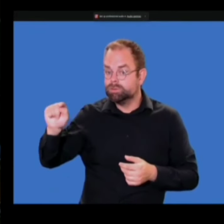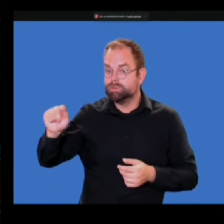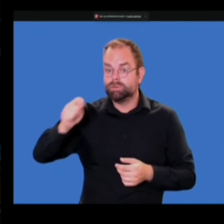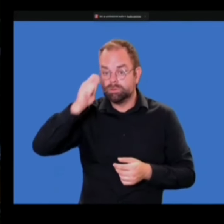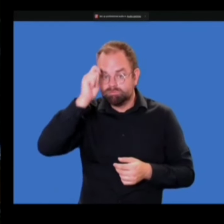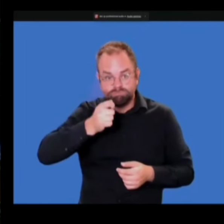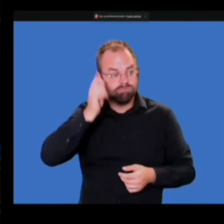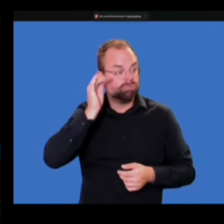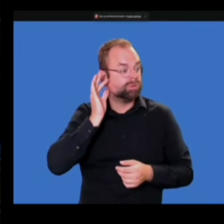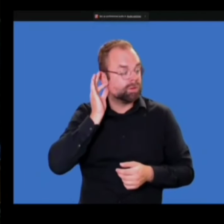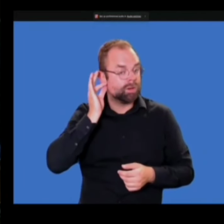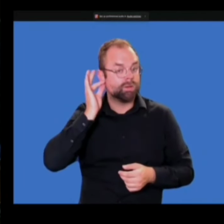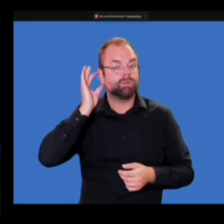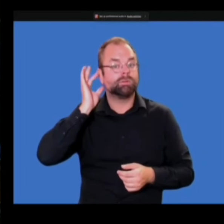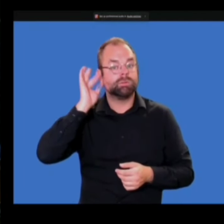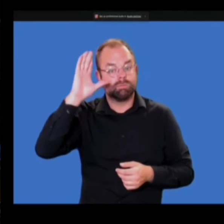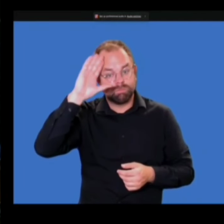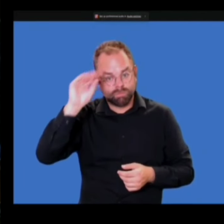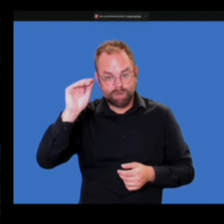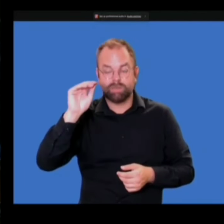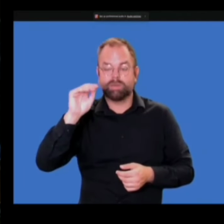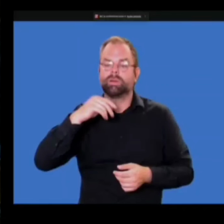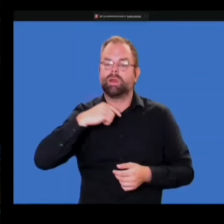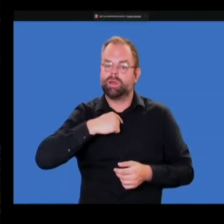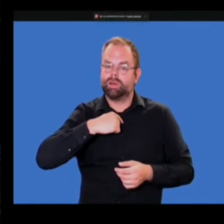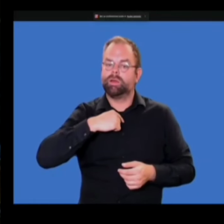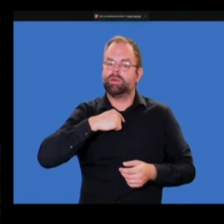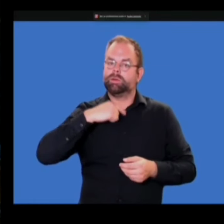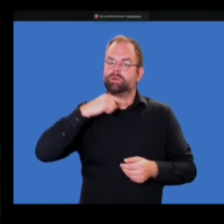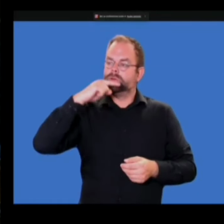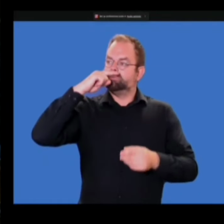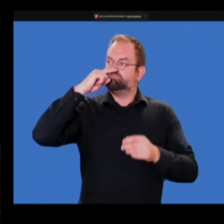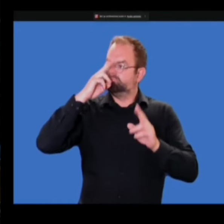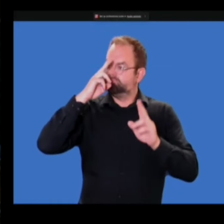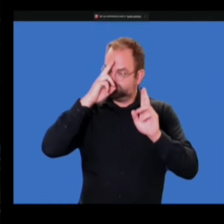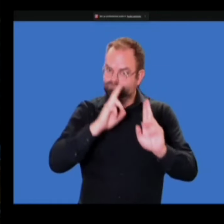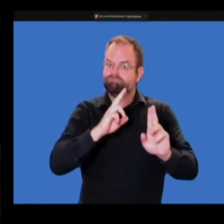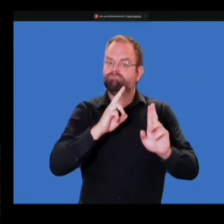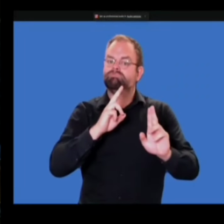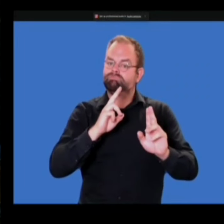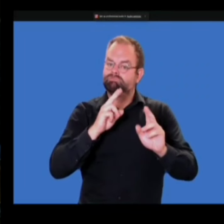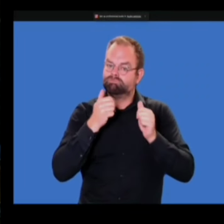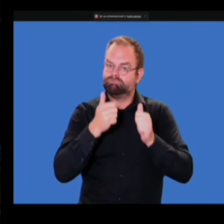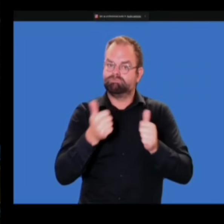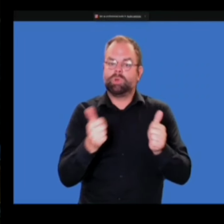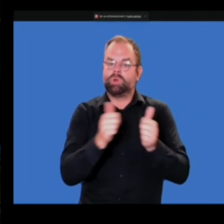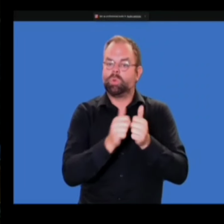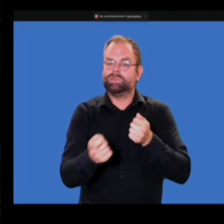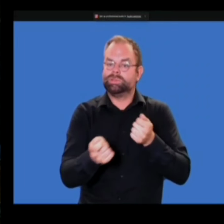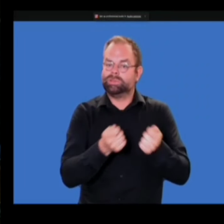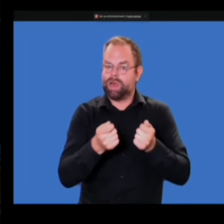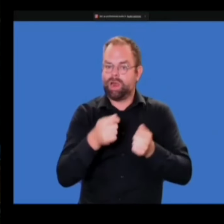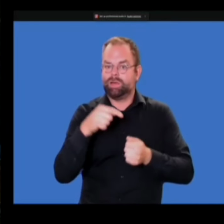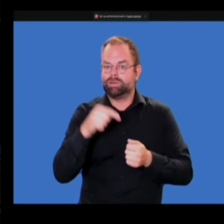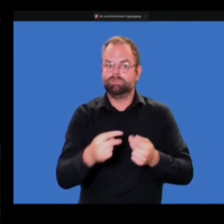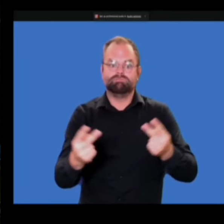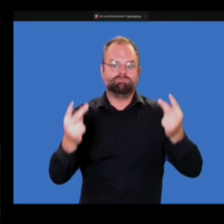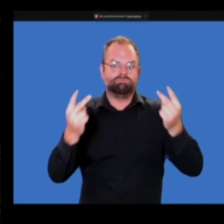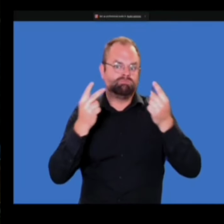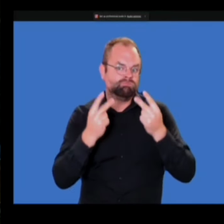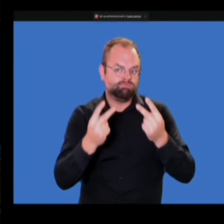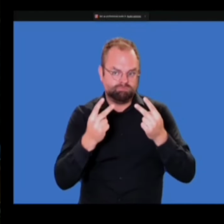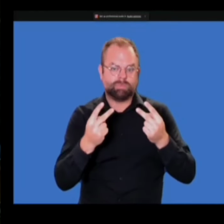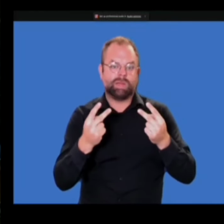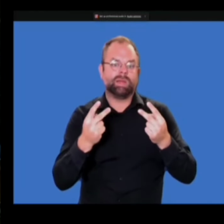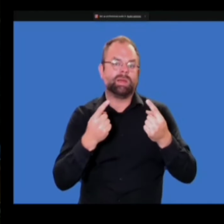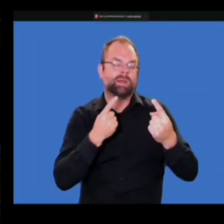enhancing multilateralism for international peace and security at this summit of the future.